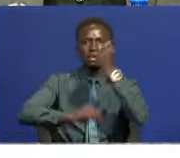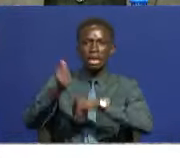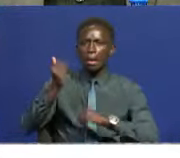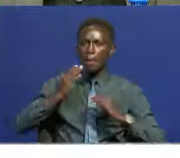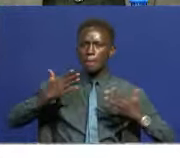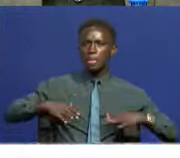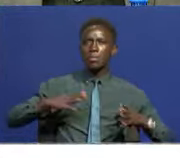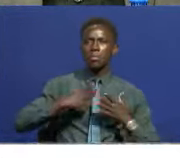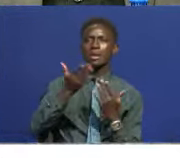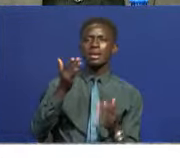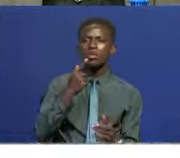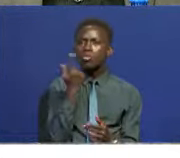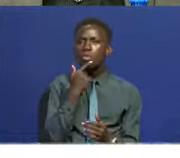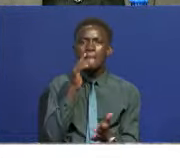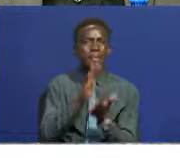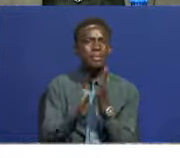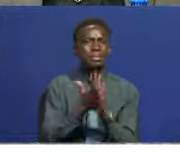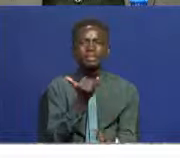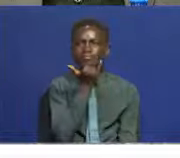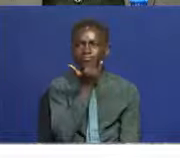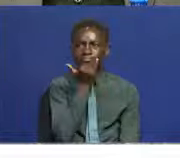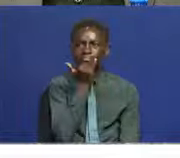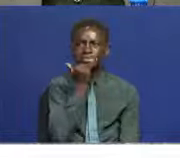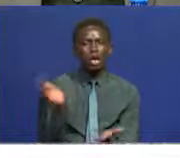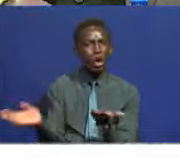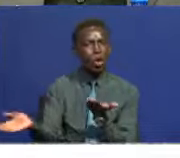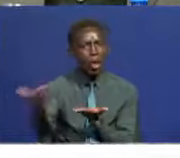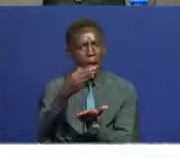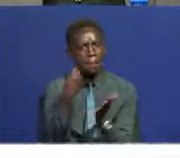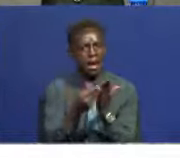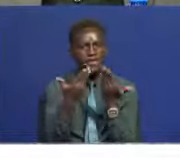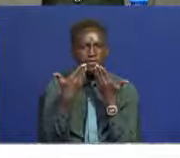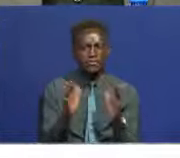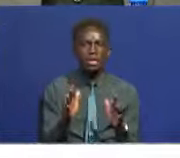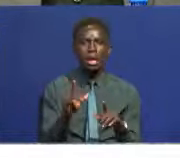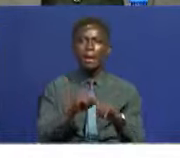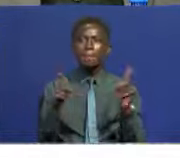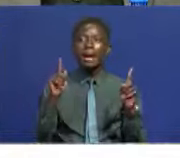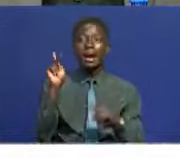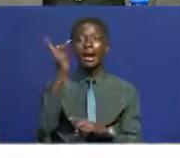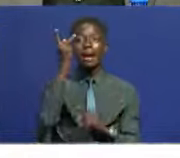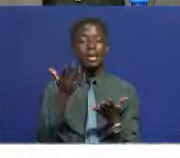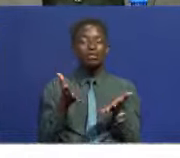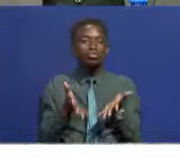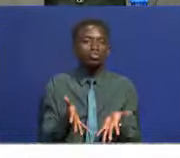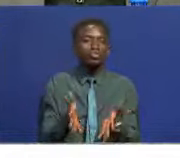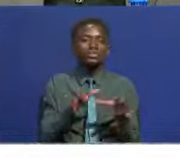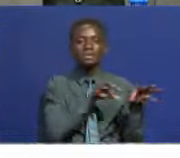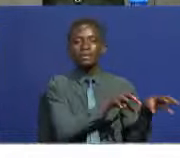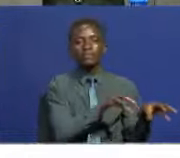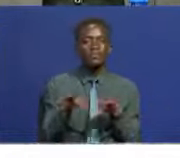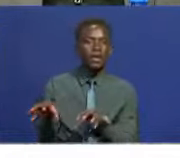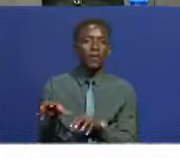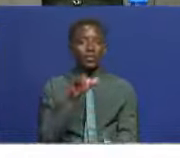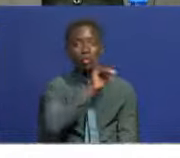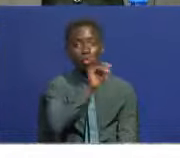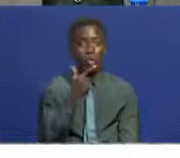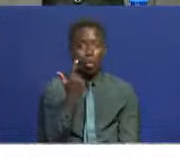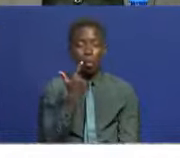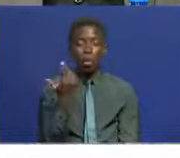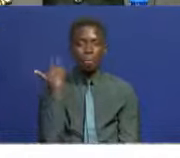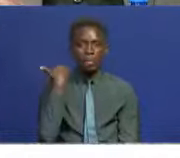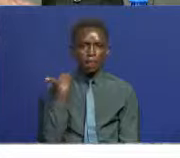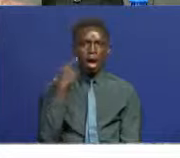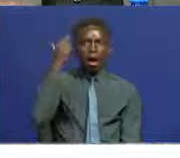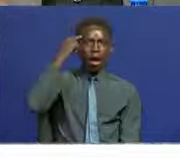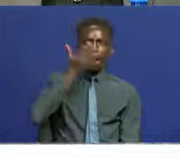Now, he has collected his money and made the profit he wanted to make, but Kenyans are suffering today. For those who decided to buy a home there and